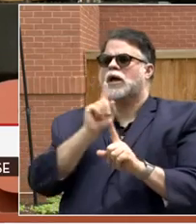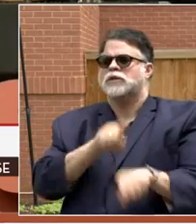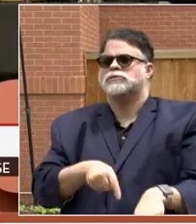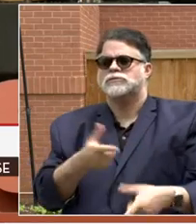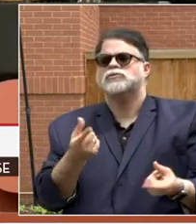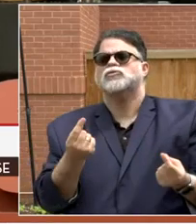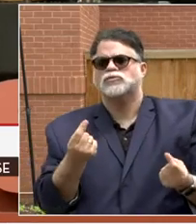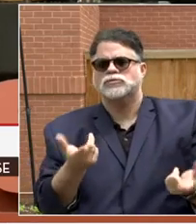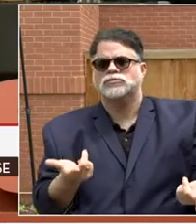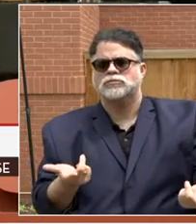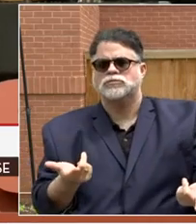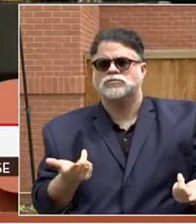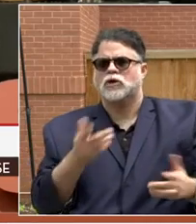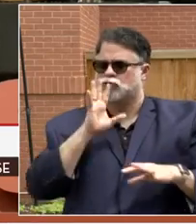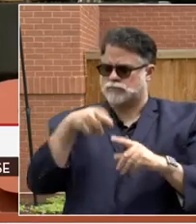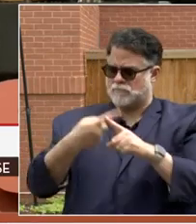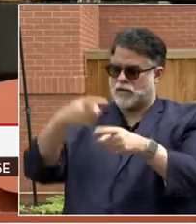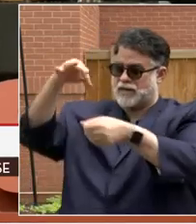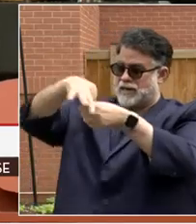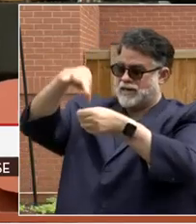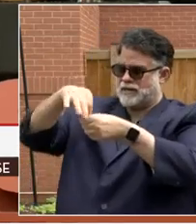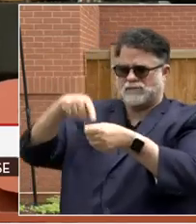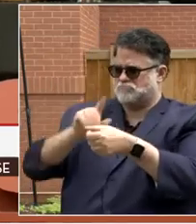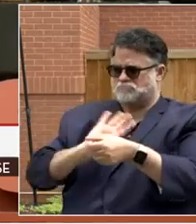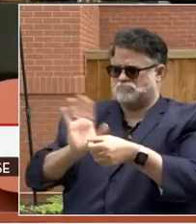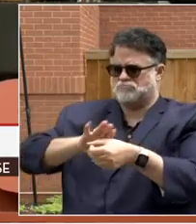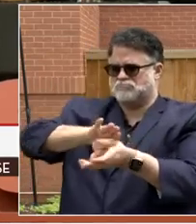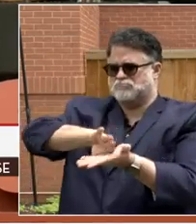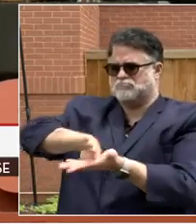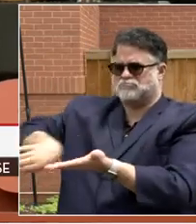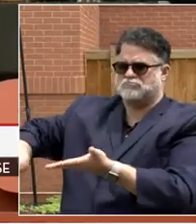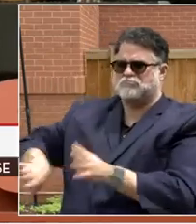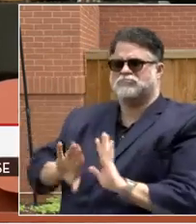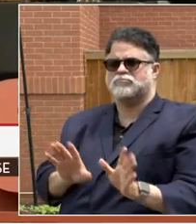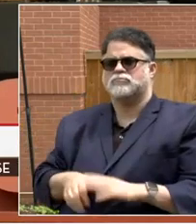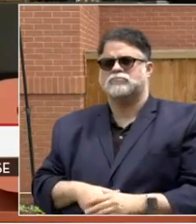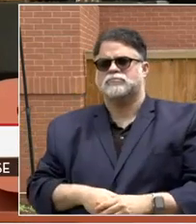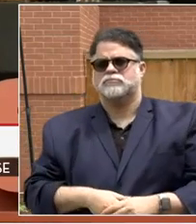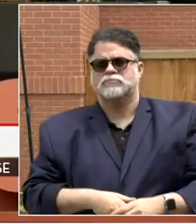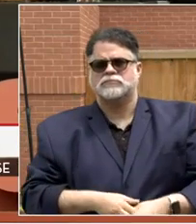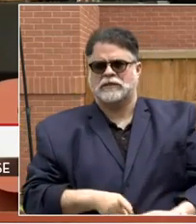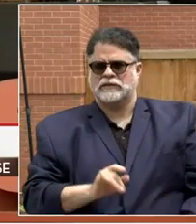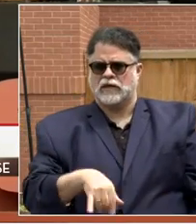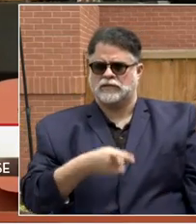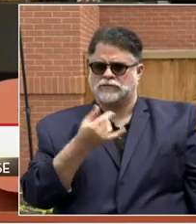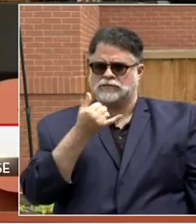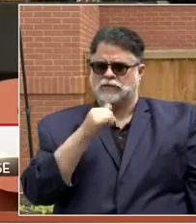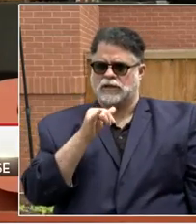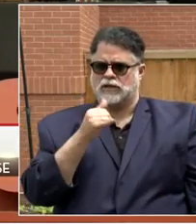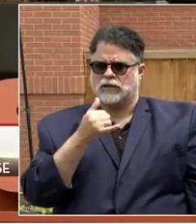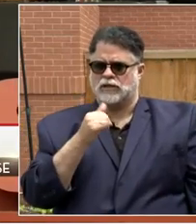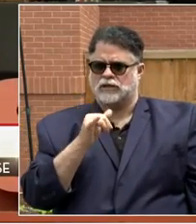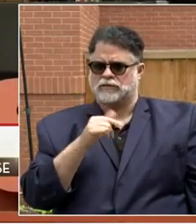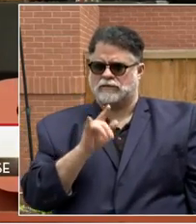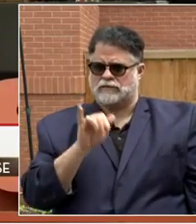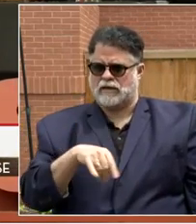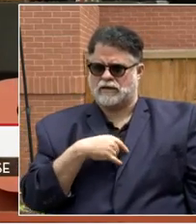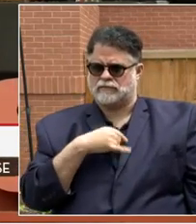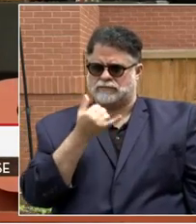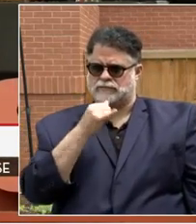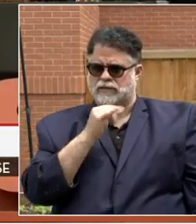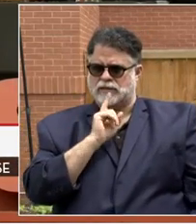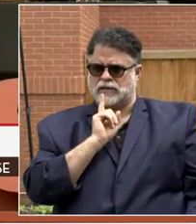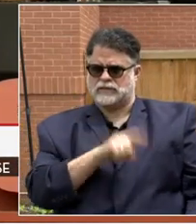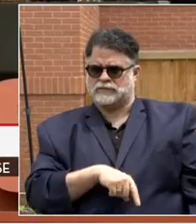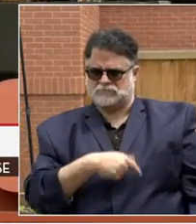about the upcoming mayoral elections? Oh, that would just be silly. if that's the accusation, then